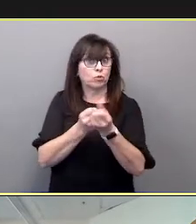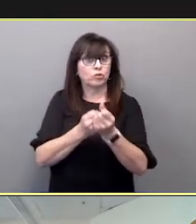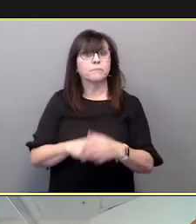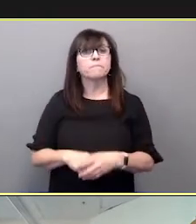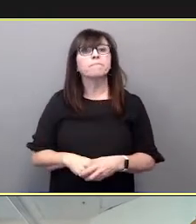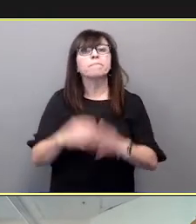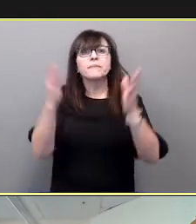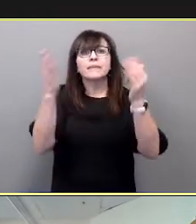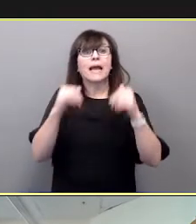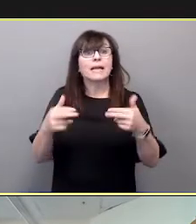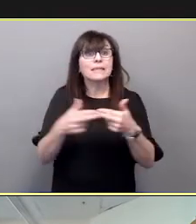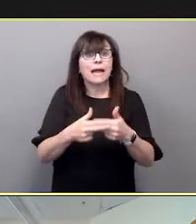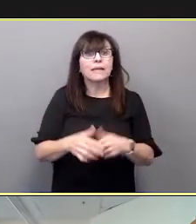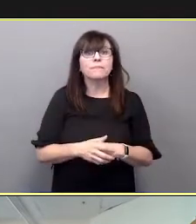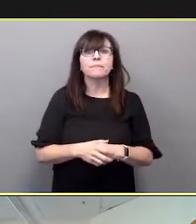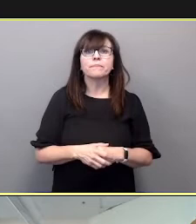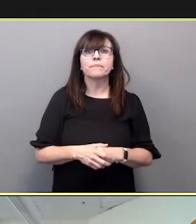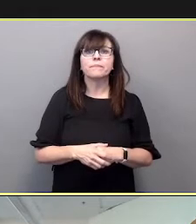slide.